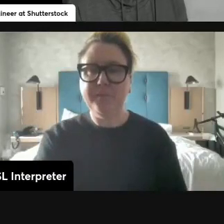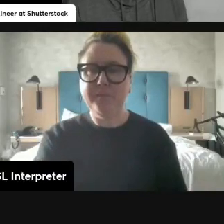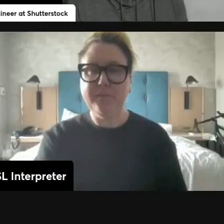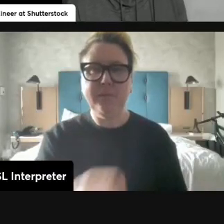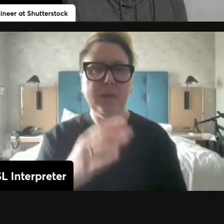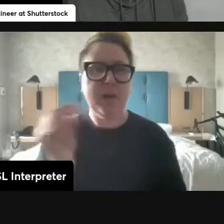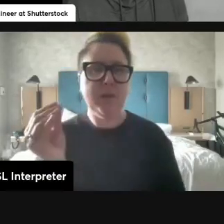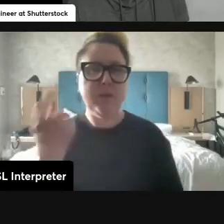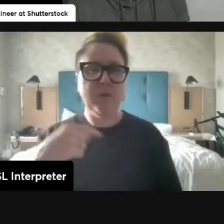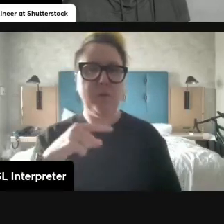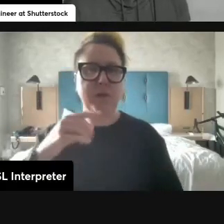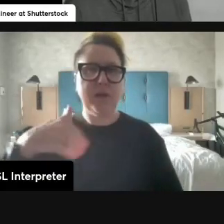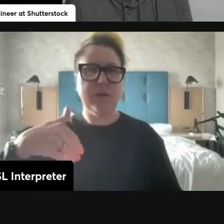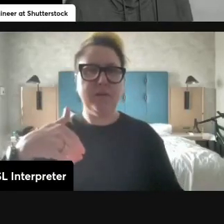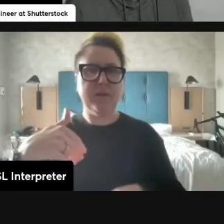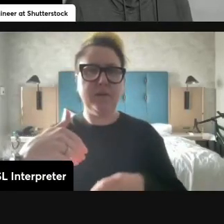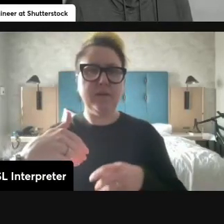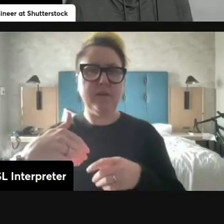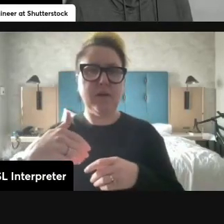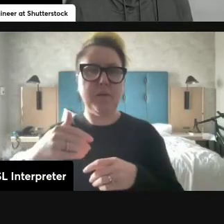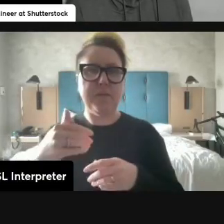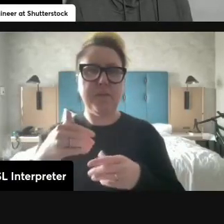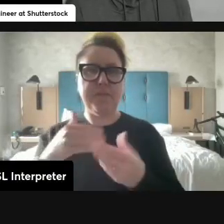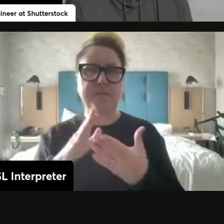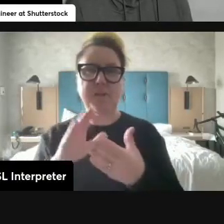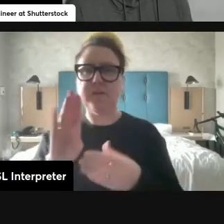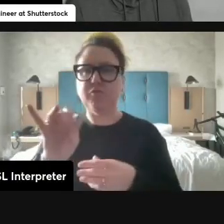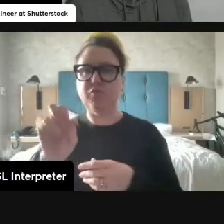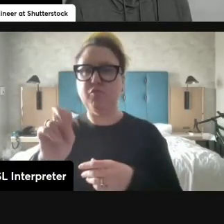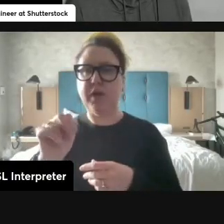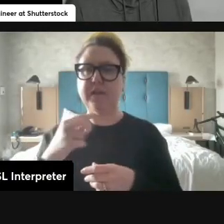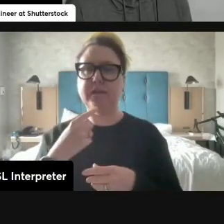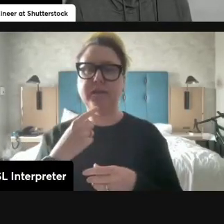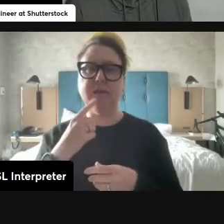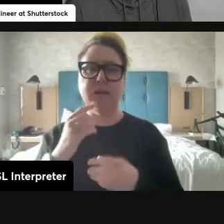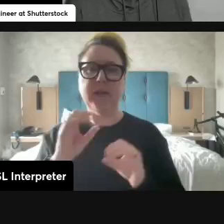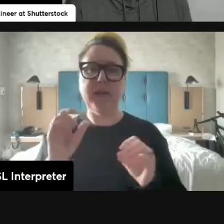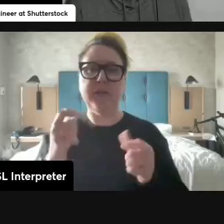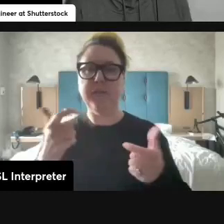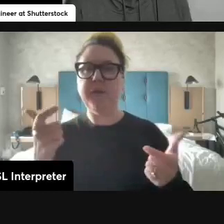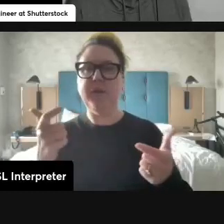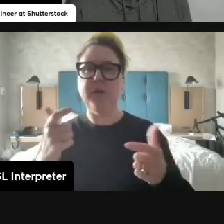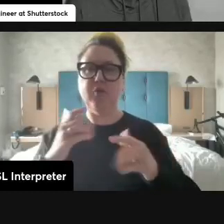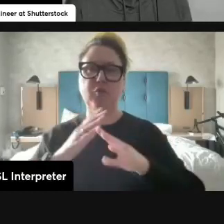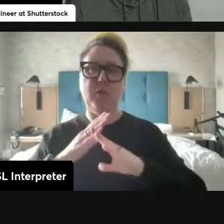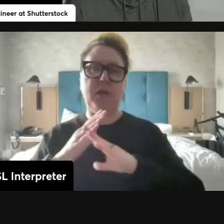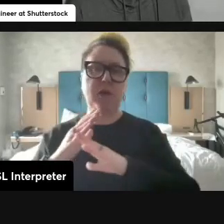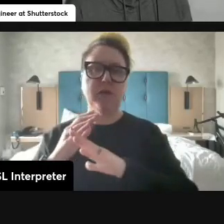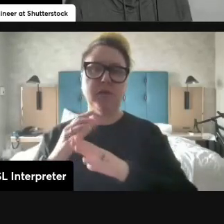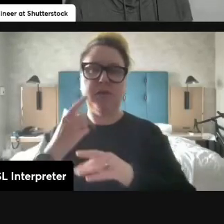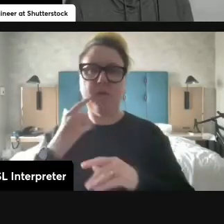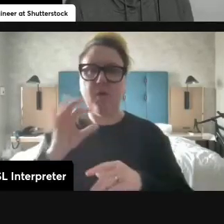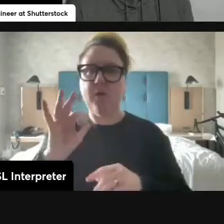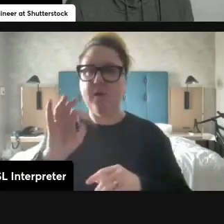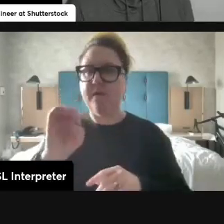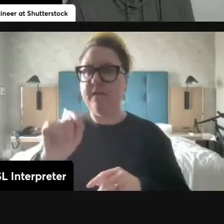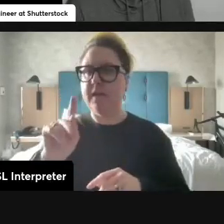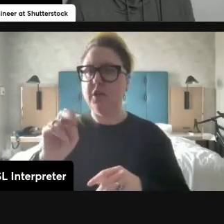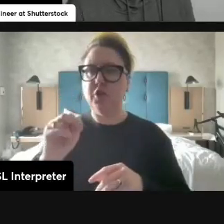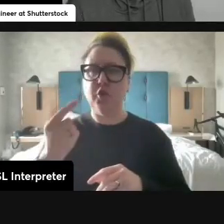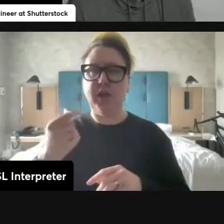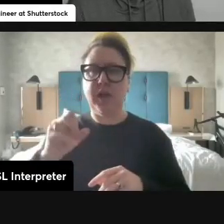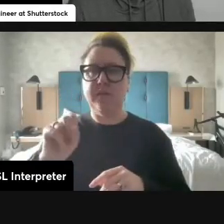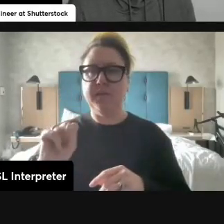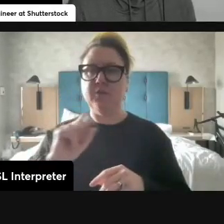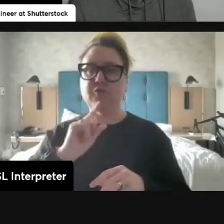Yeah, we haven't run up against any like huge roadblocks as far as feature gaps. The nature of